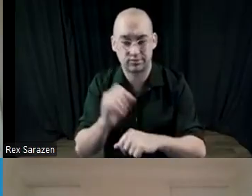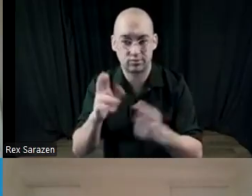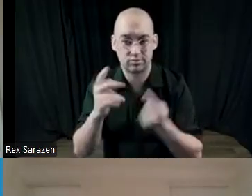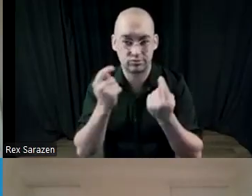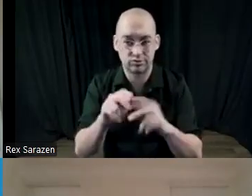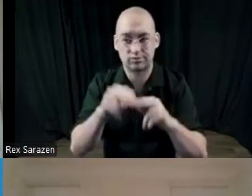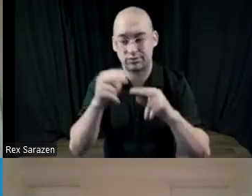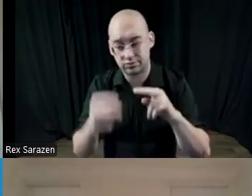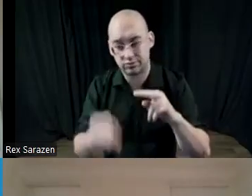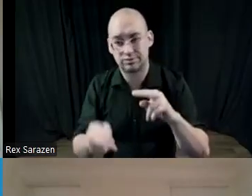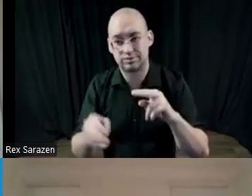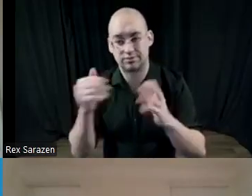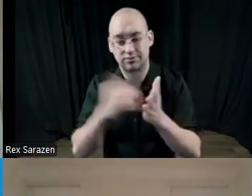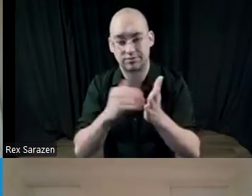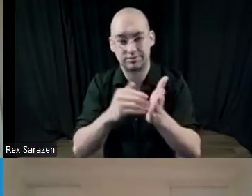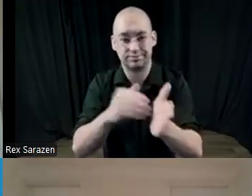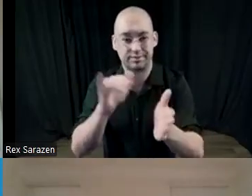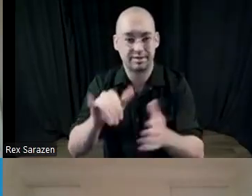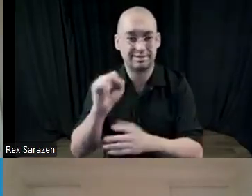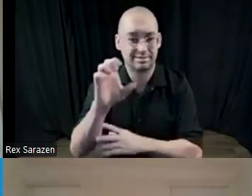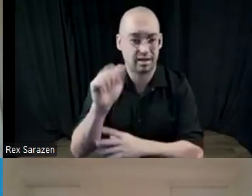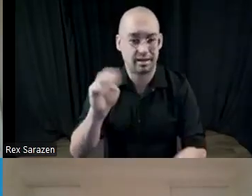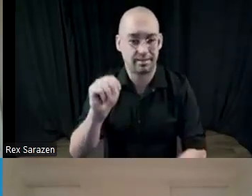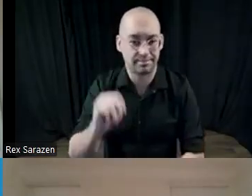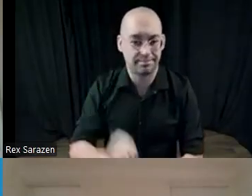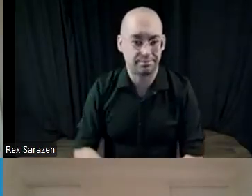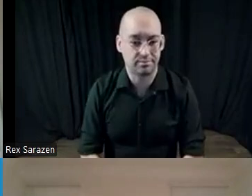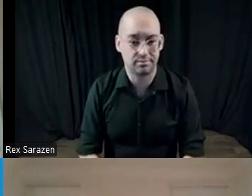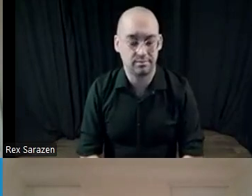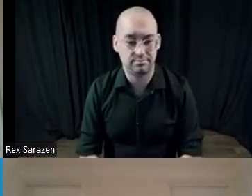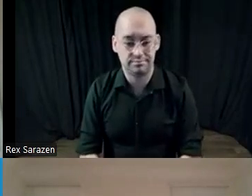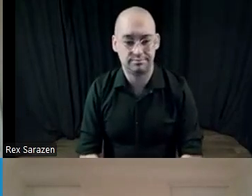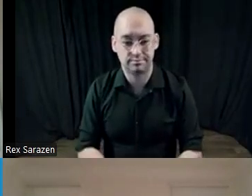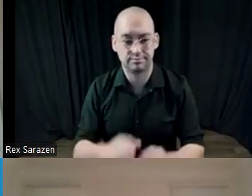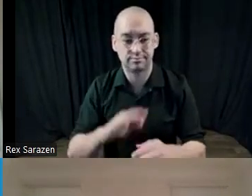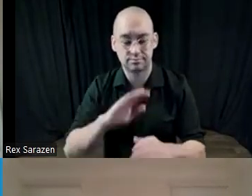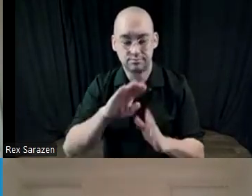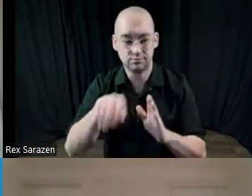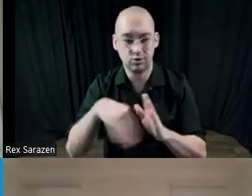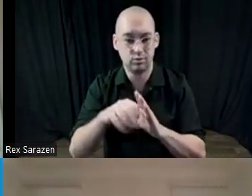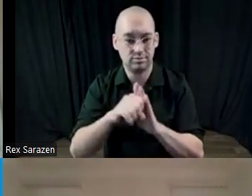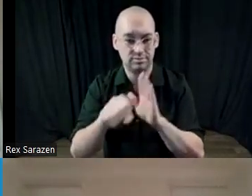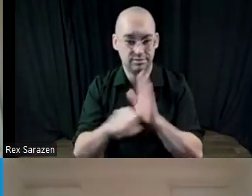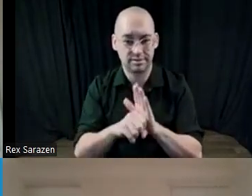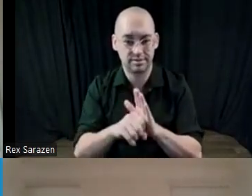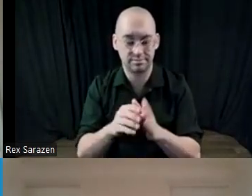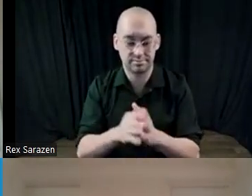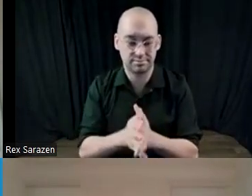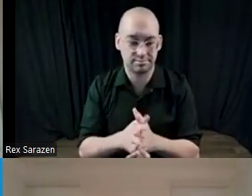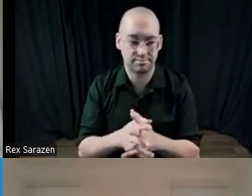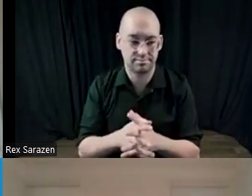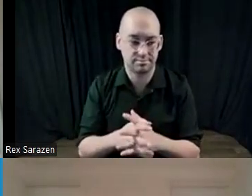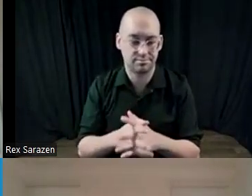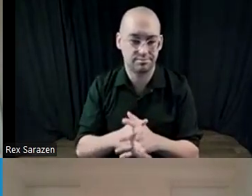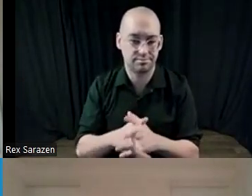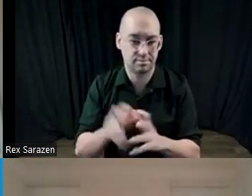reduce the frequency of these scams, which are statewide apparently, and perhaps hold them accountable so